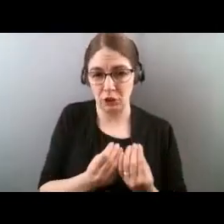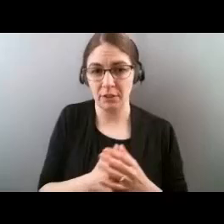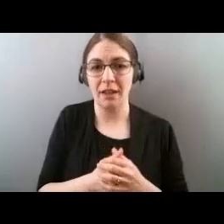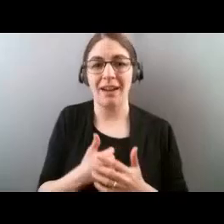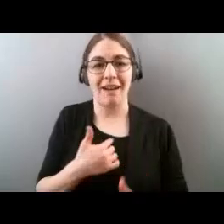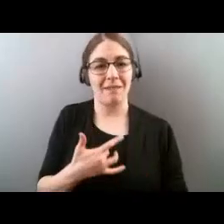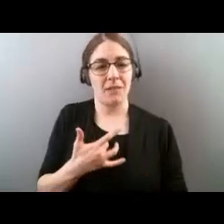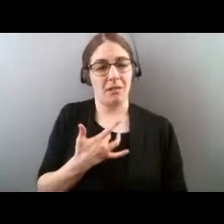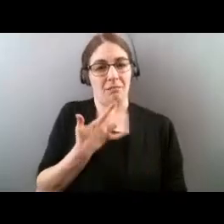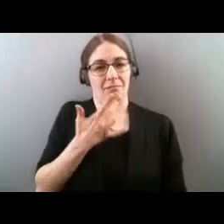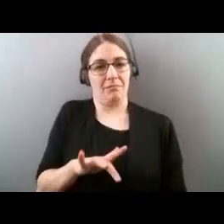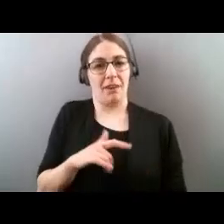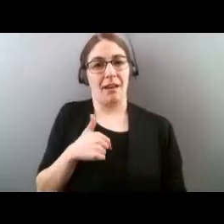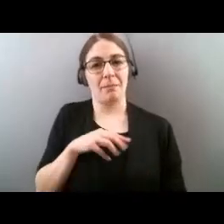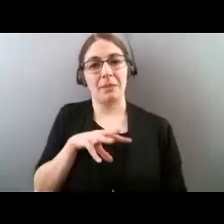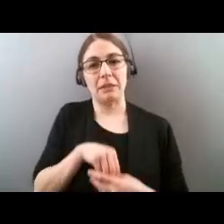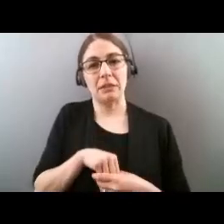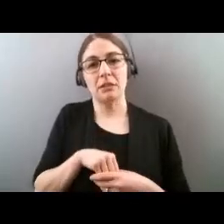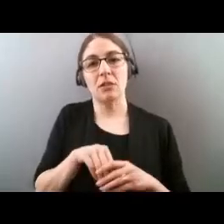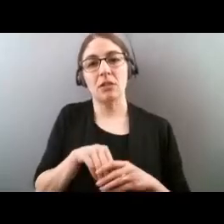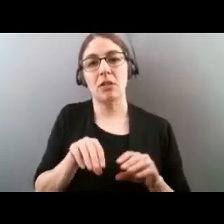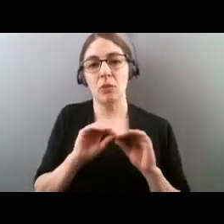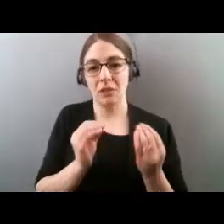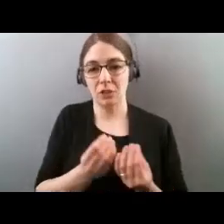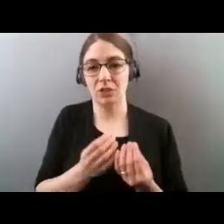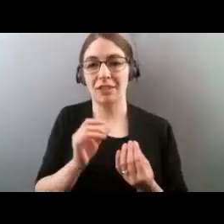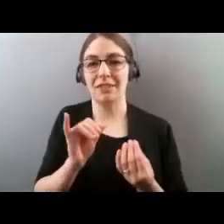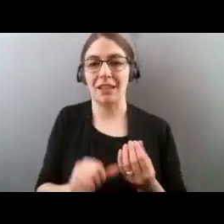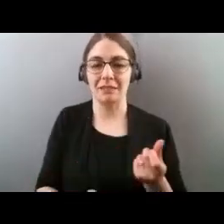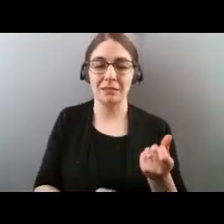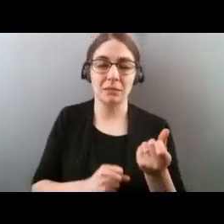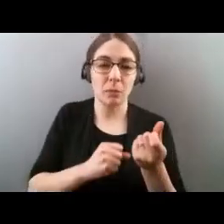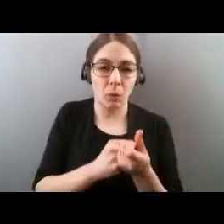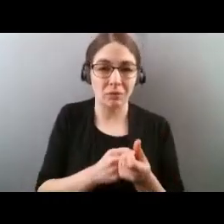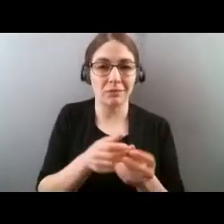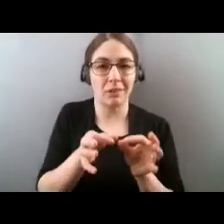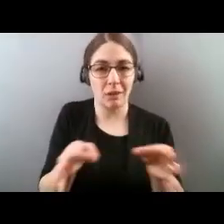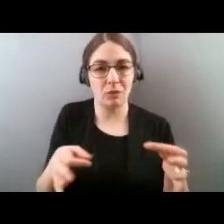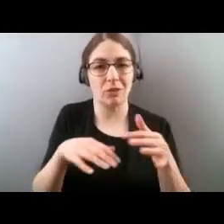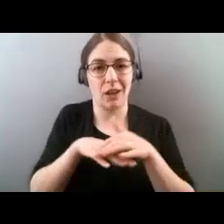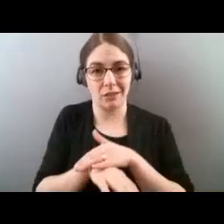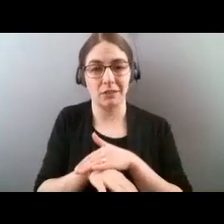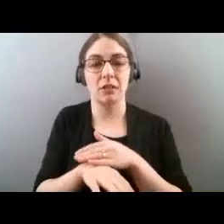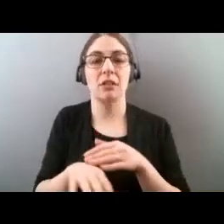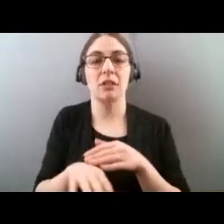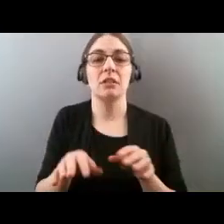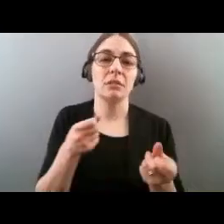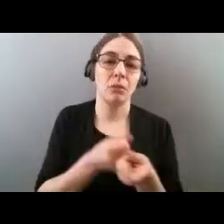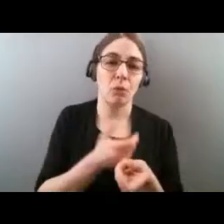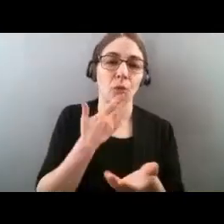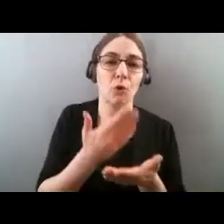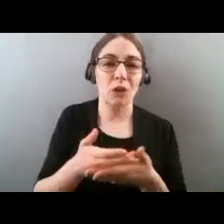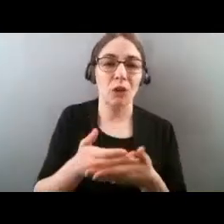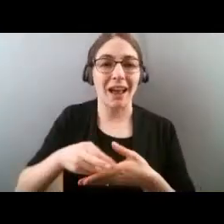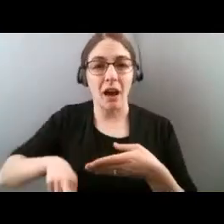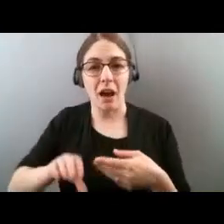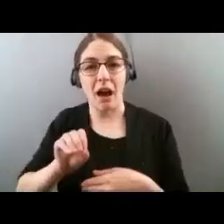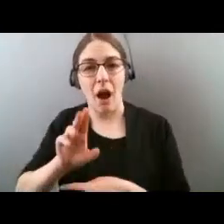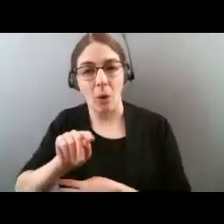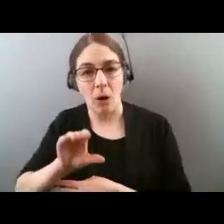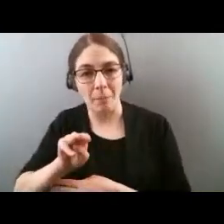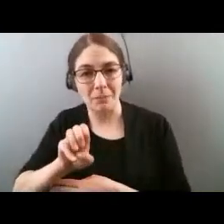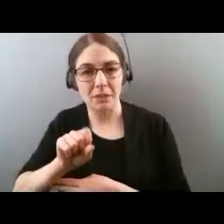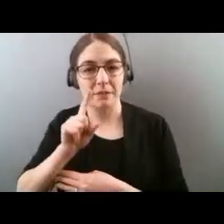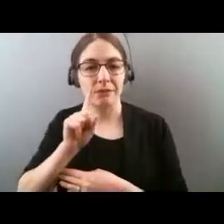that I'm in an organization that supports language access, that supports good outcomes for patients, and so is willing